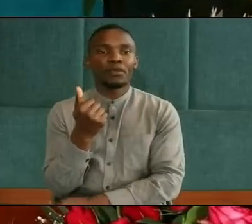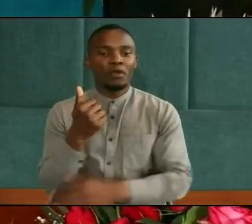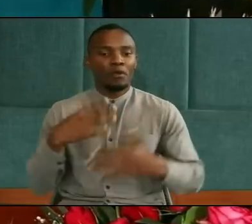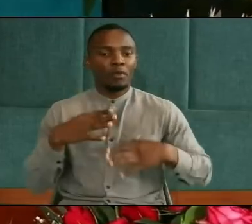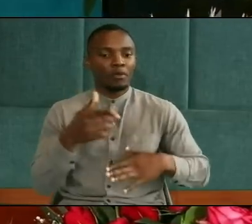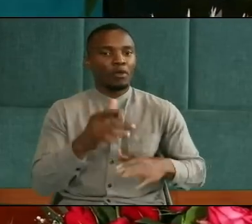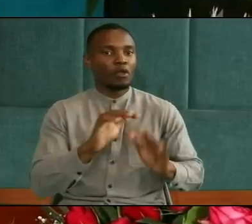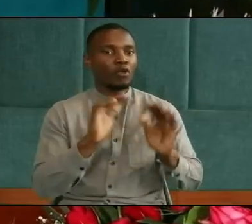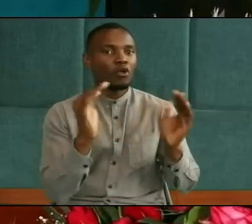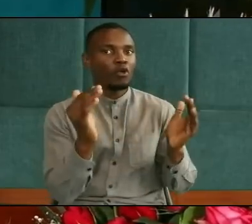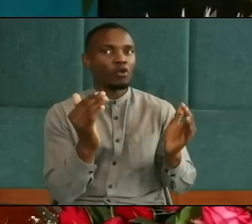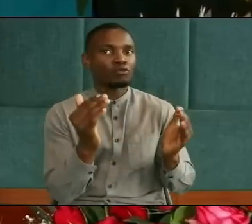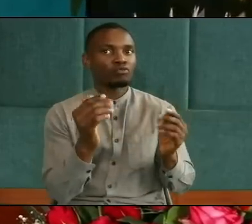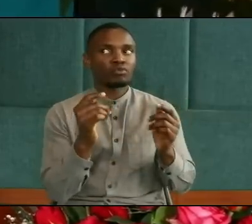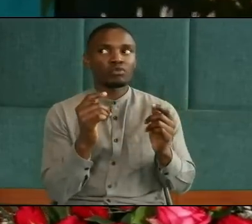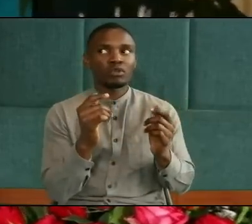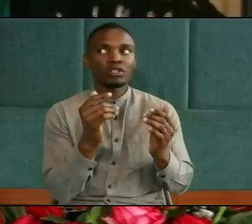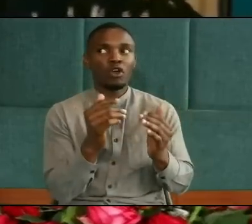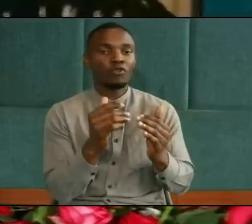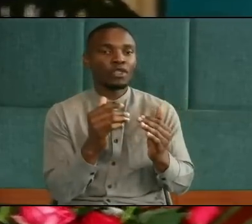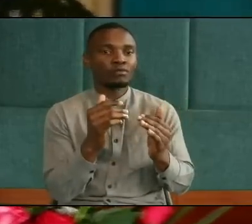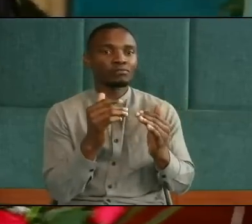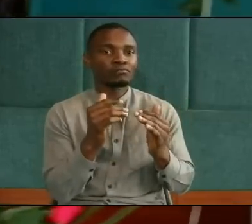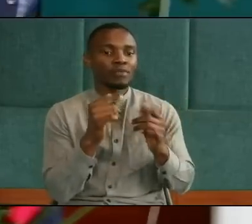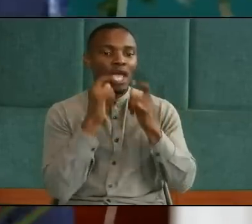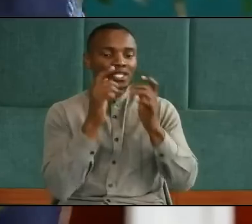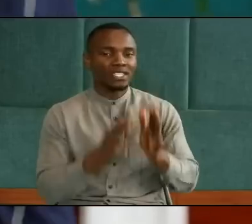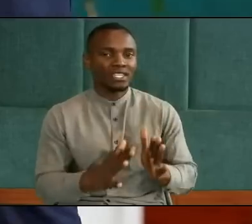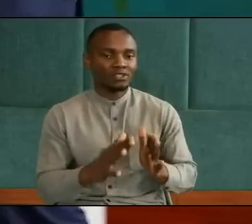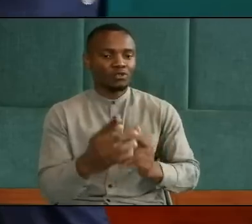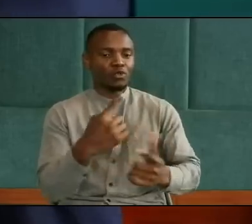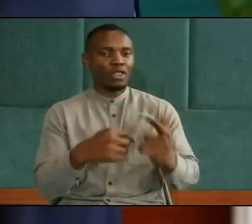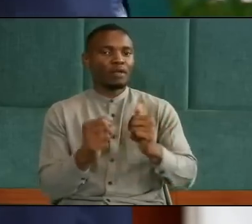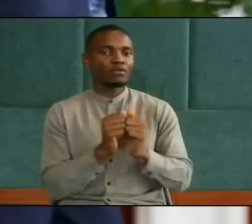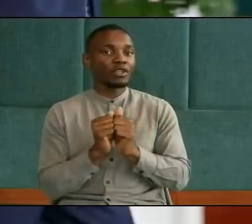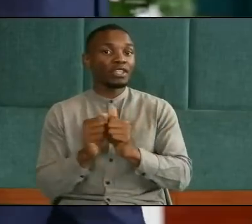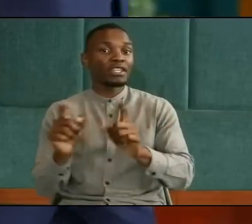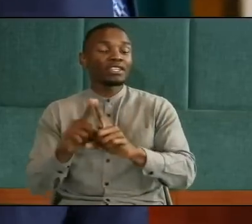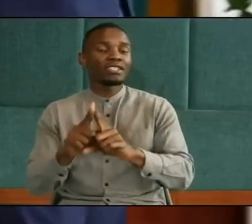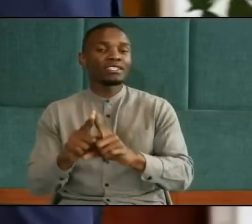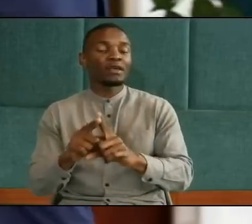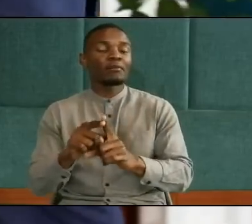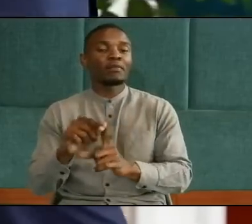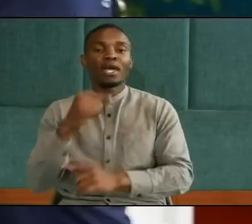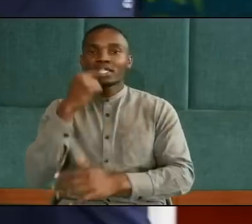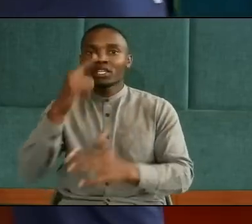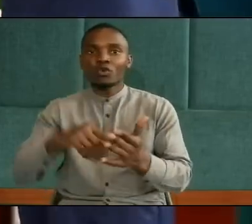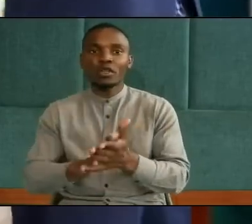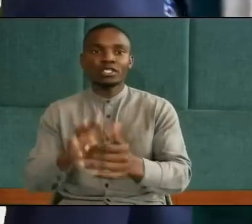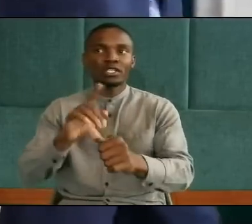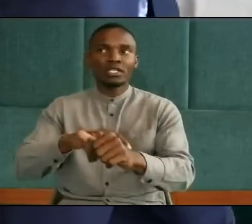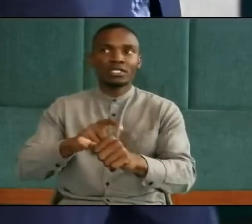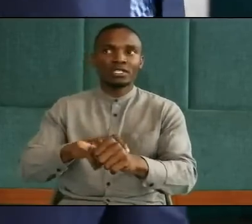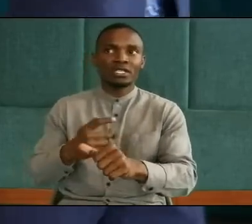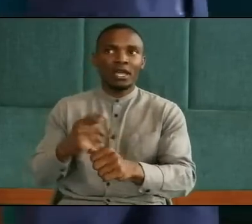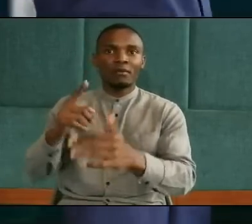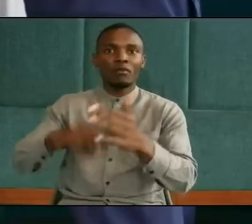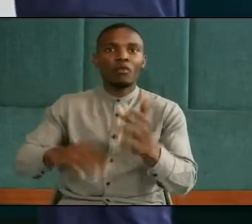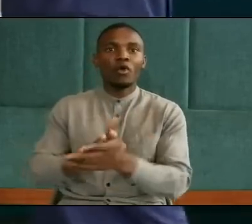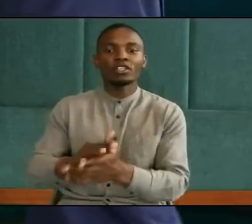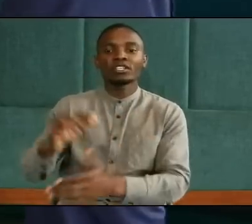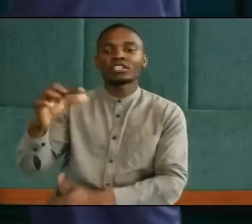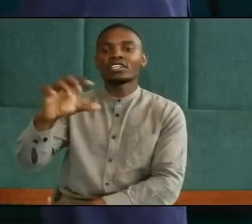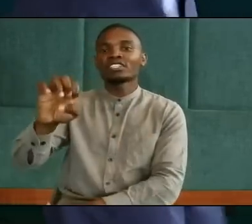together. In her words, she says, when Gentile hallelujahs blend with Hebrew